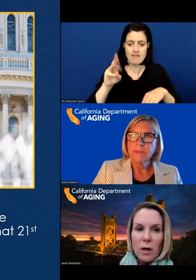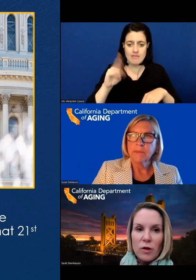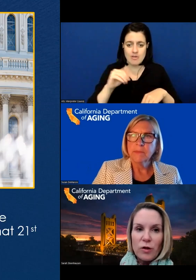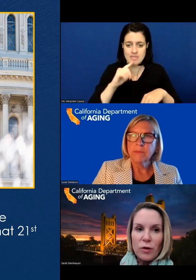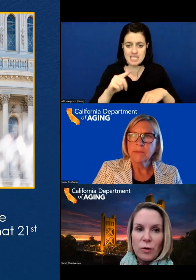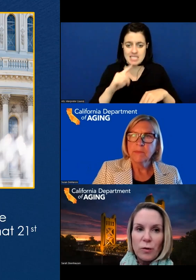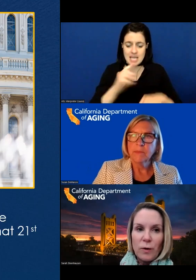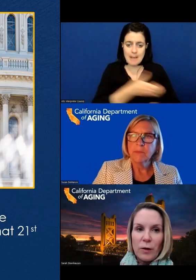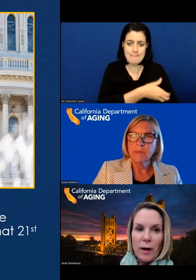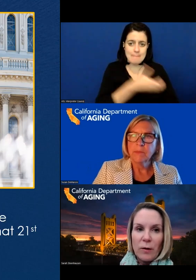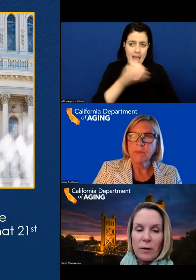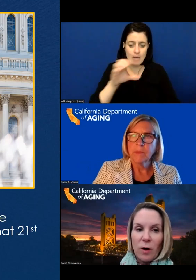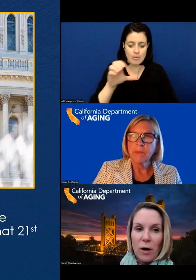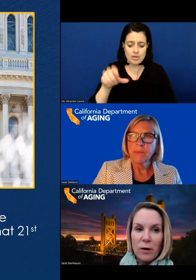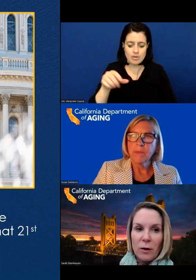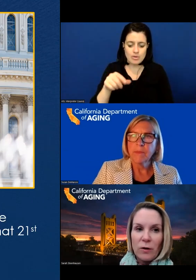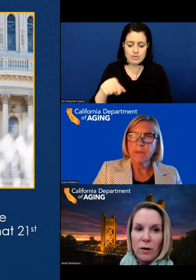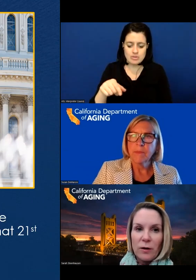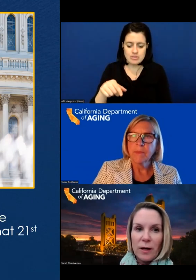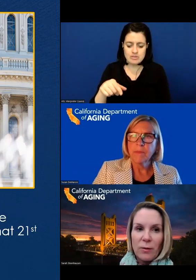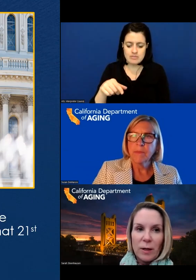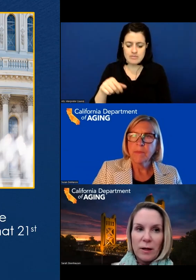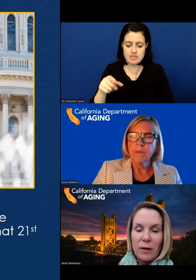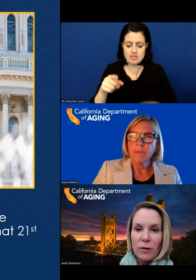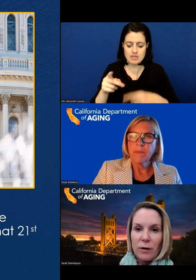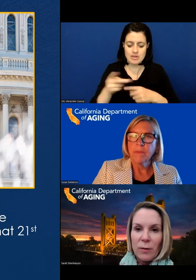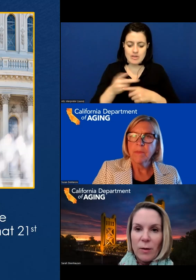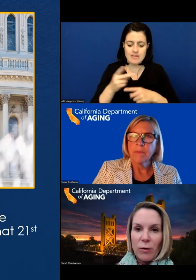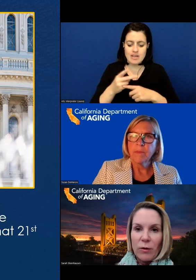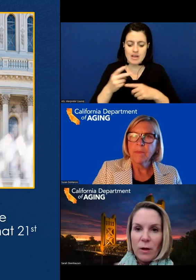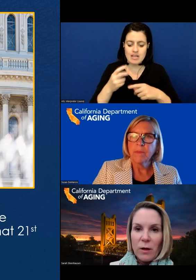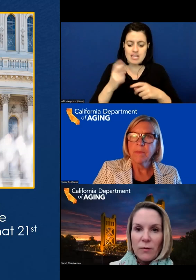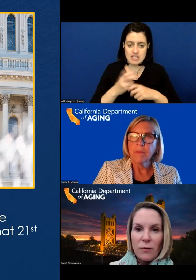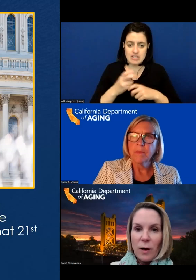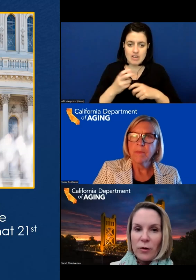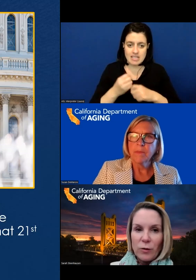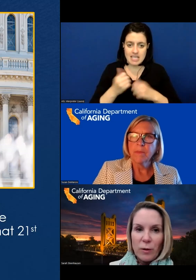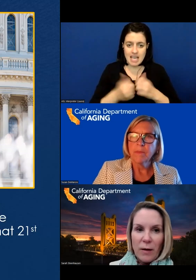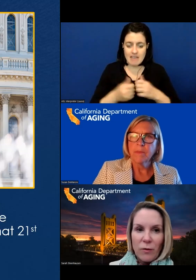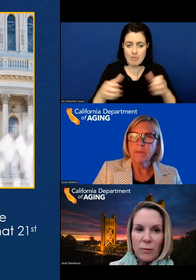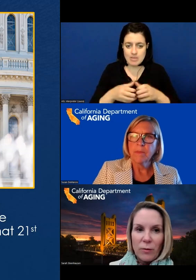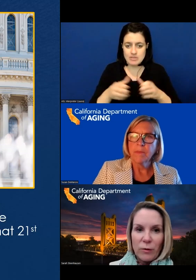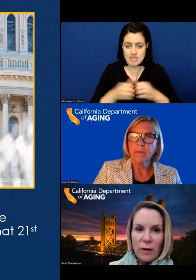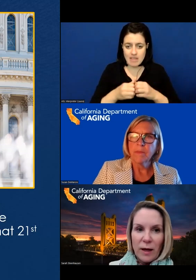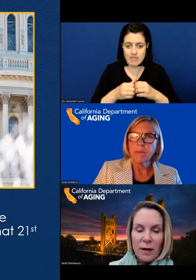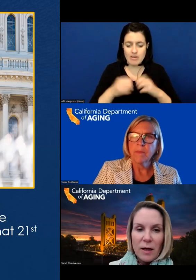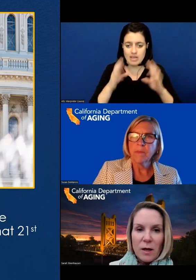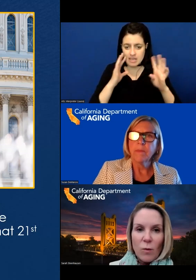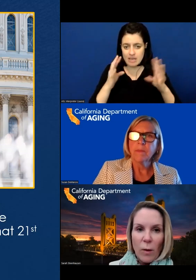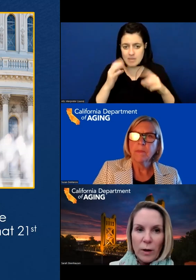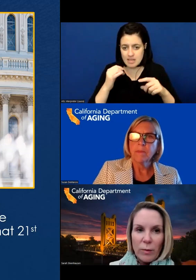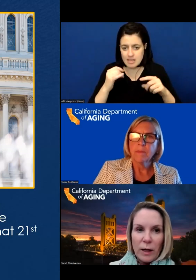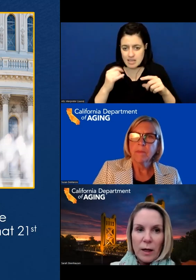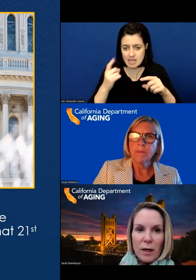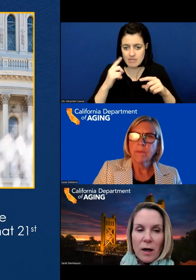all to figure out. It's hard, it's hard to get everybody together and come up with, if you had your own platform to present,